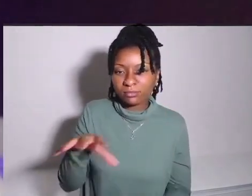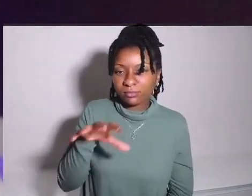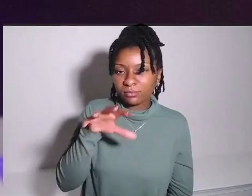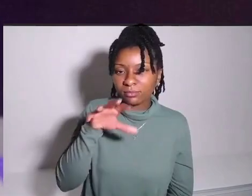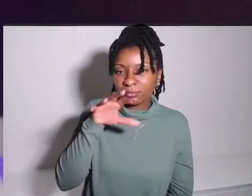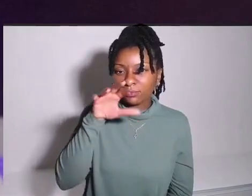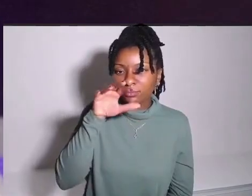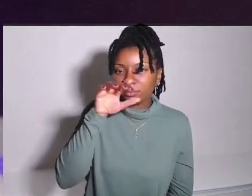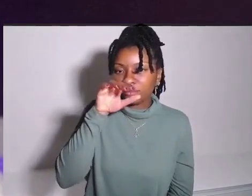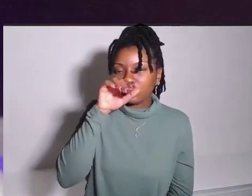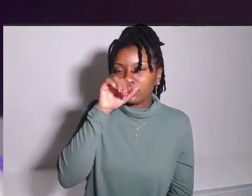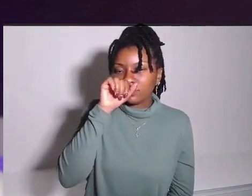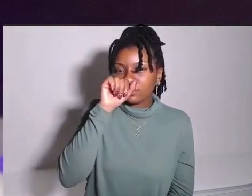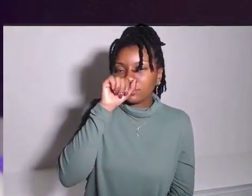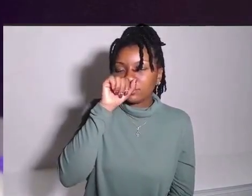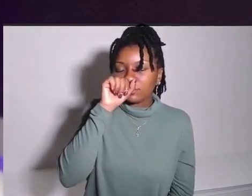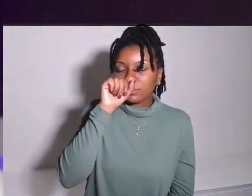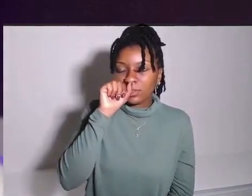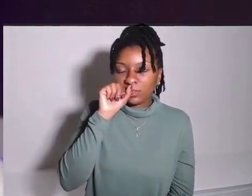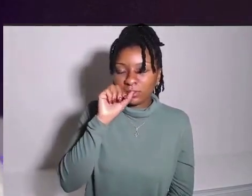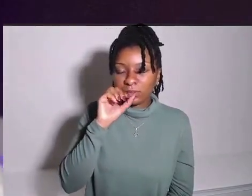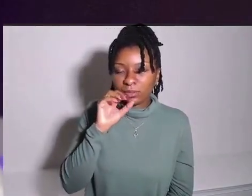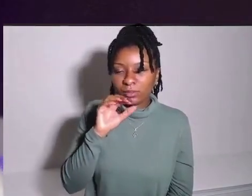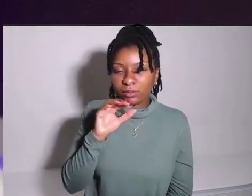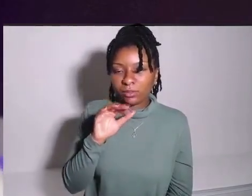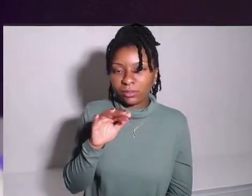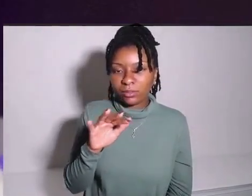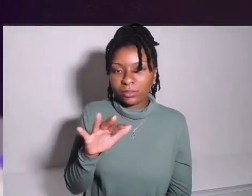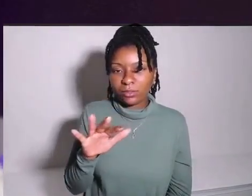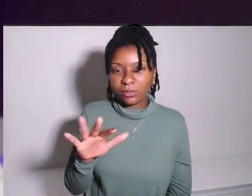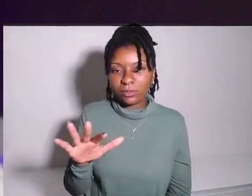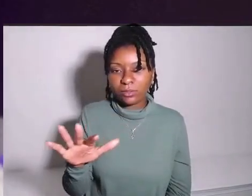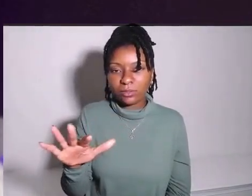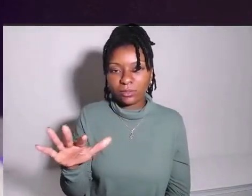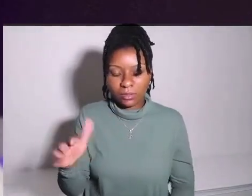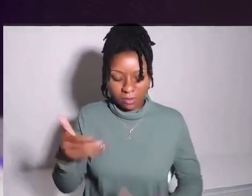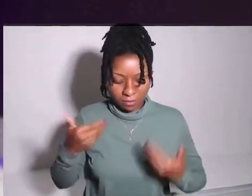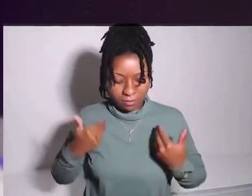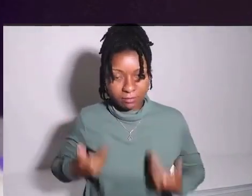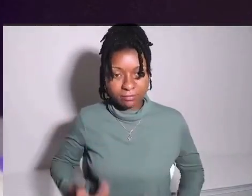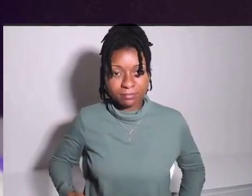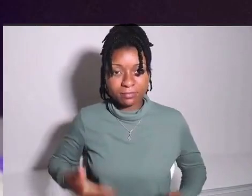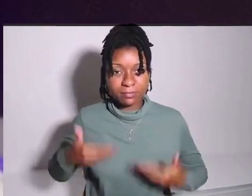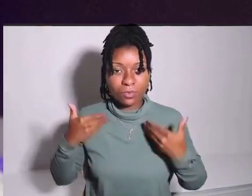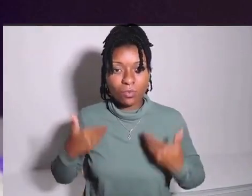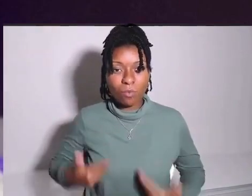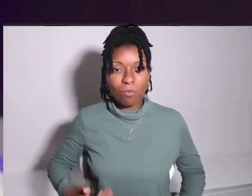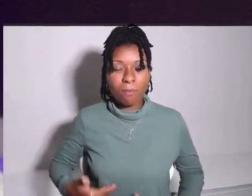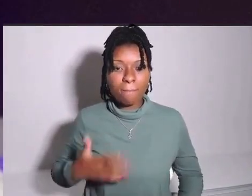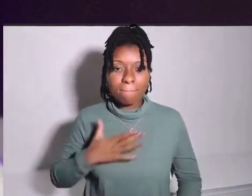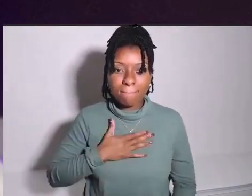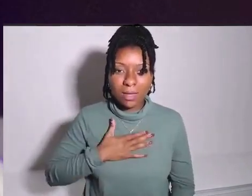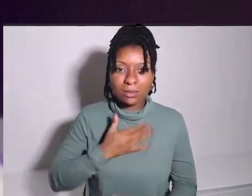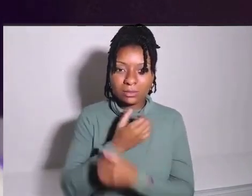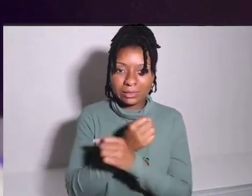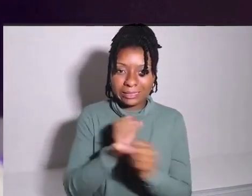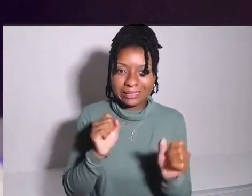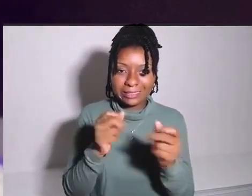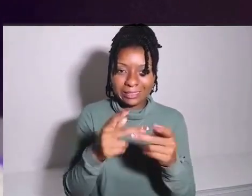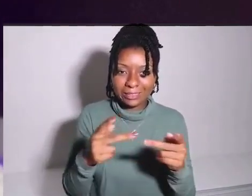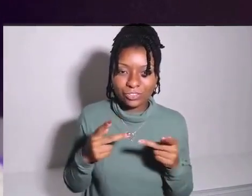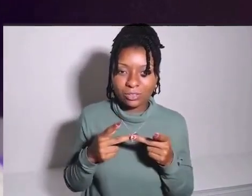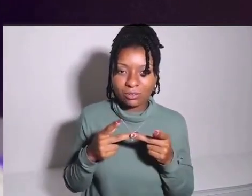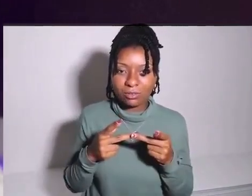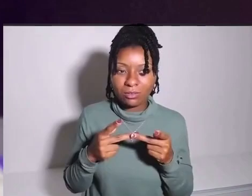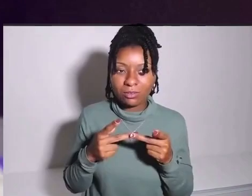your mouth, my body is my sanctuary and I am always home. If you are able